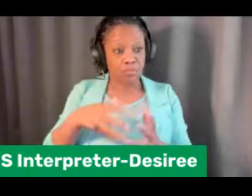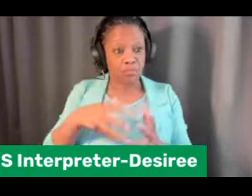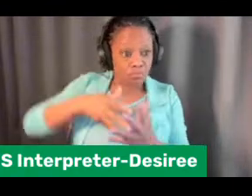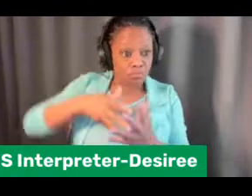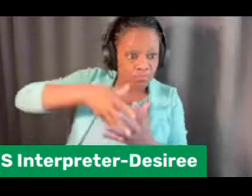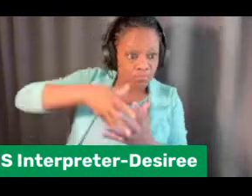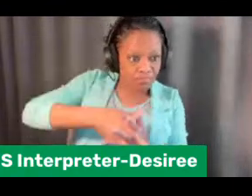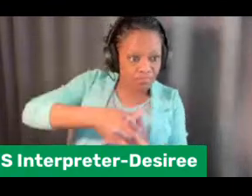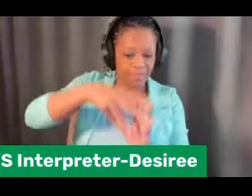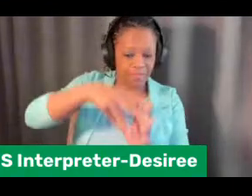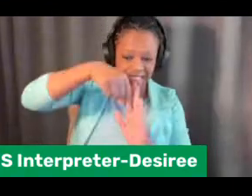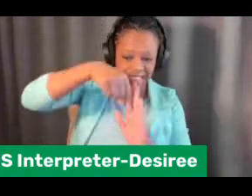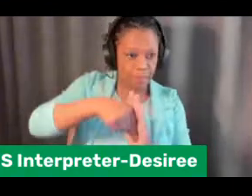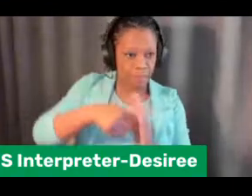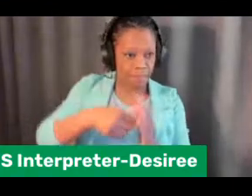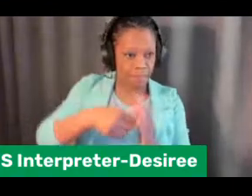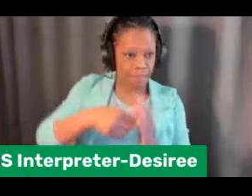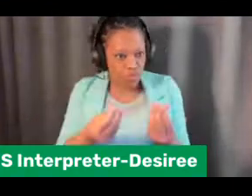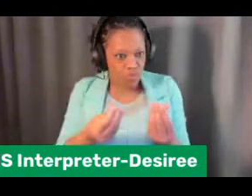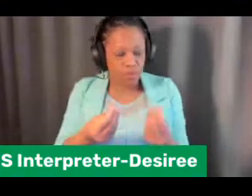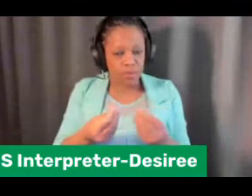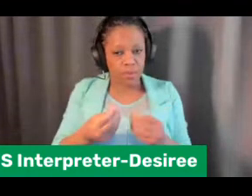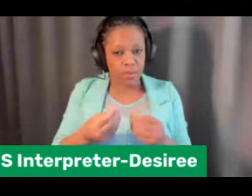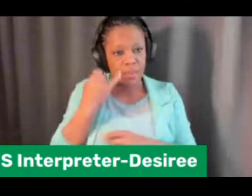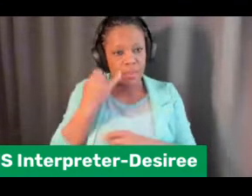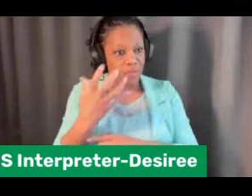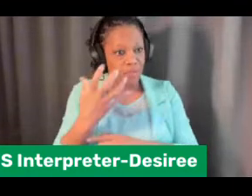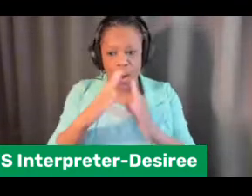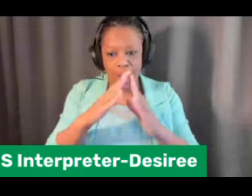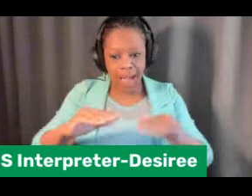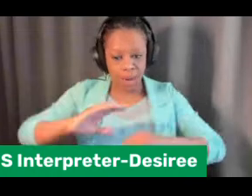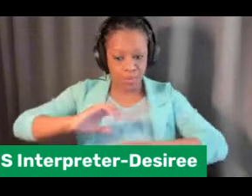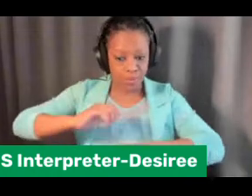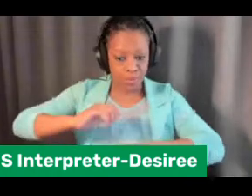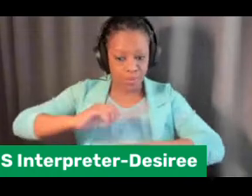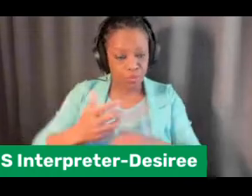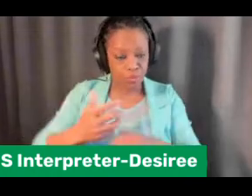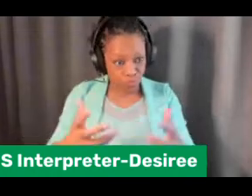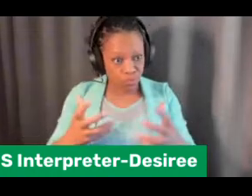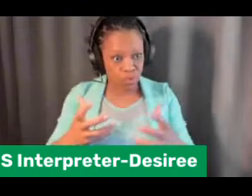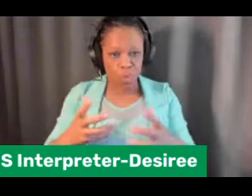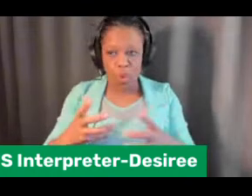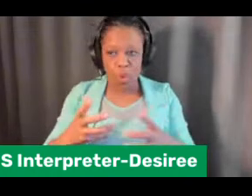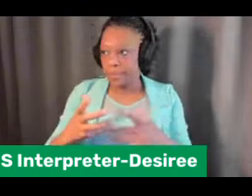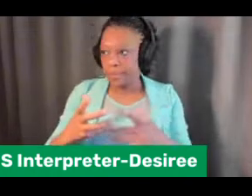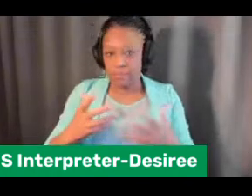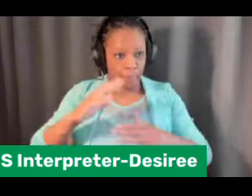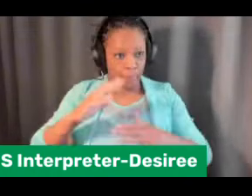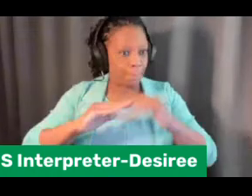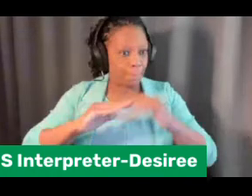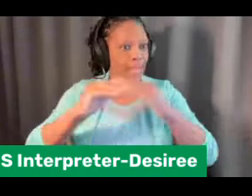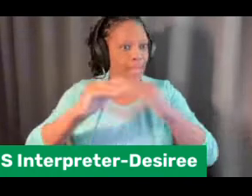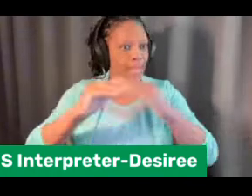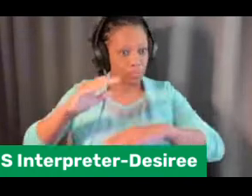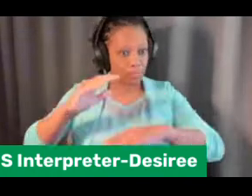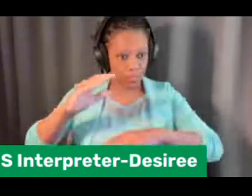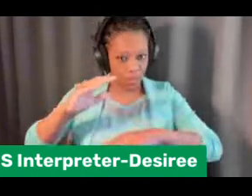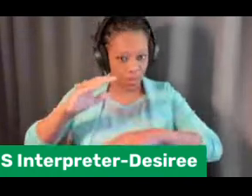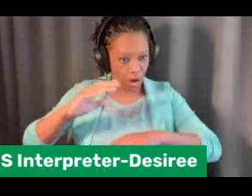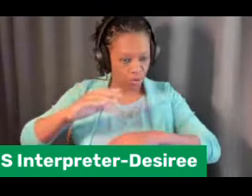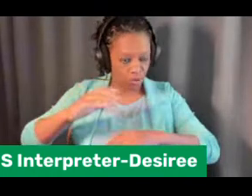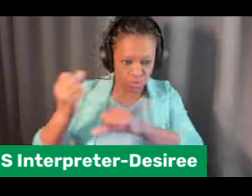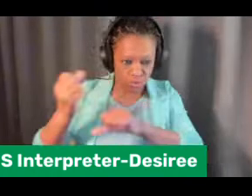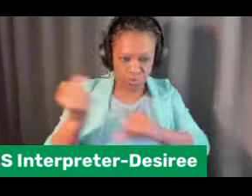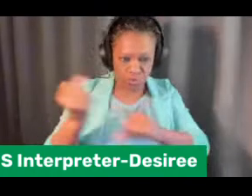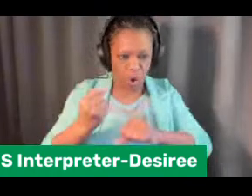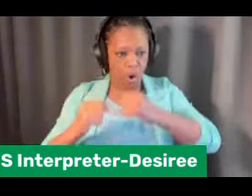you want to go build deep into the ground and build your foundation and build on top of that because it can help when stuff comes. It might shake you or might blow you